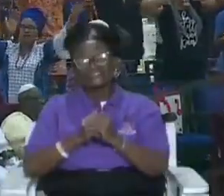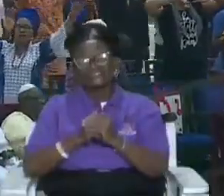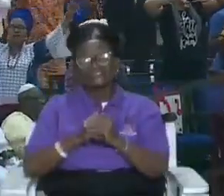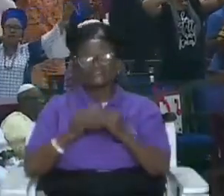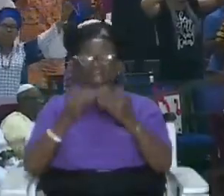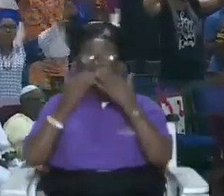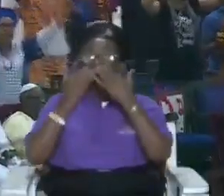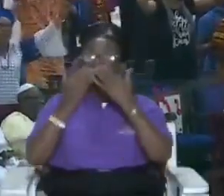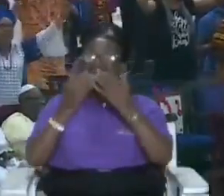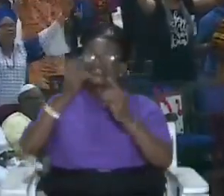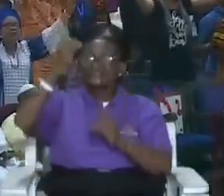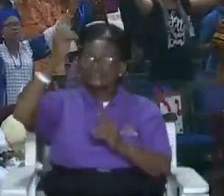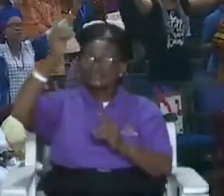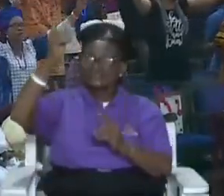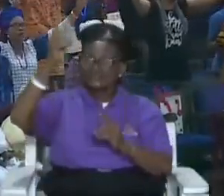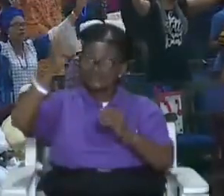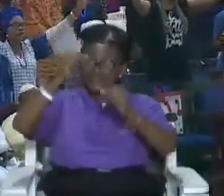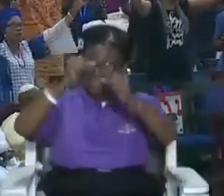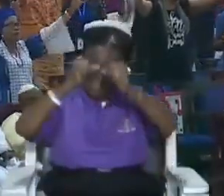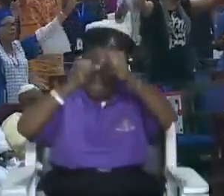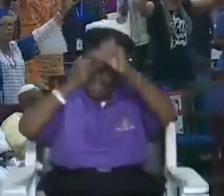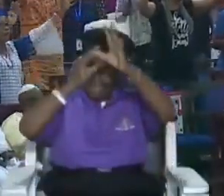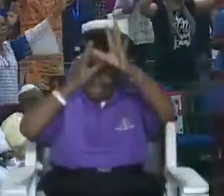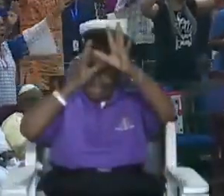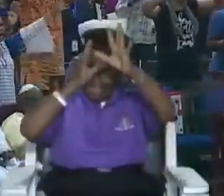Thank you, Savior.